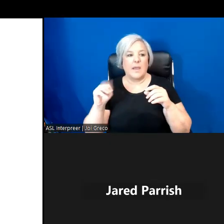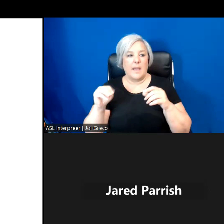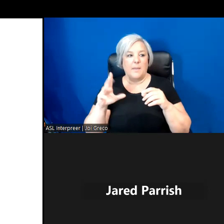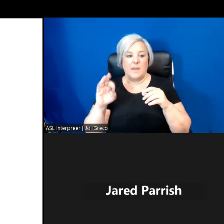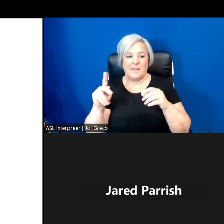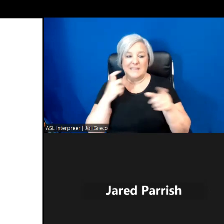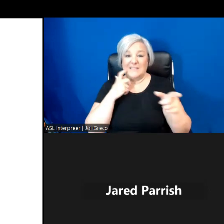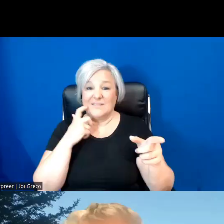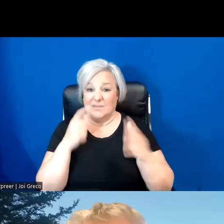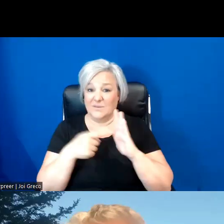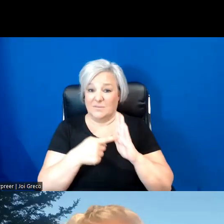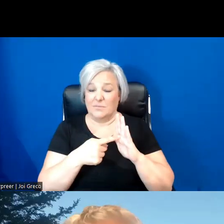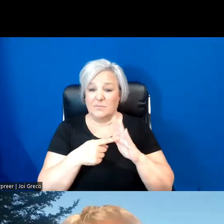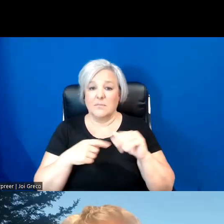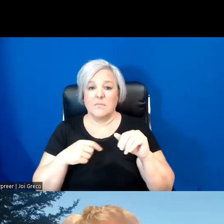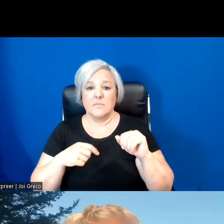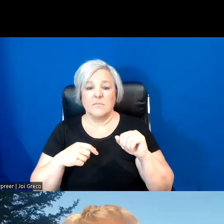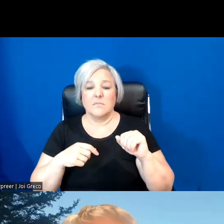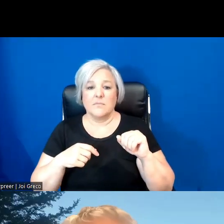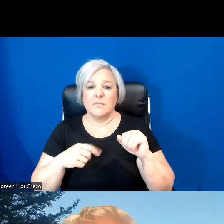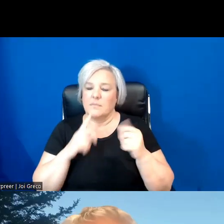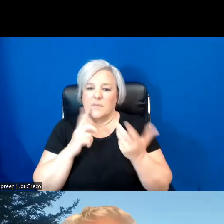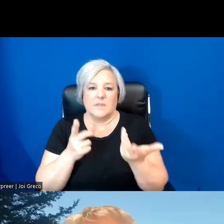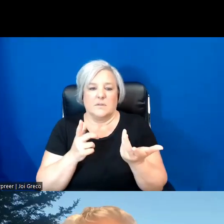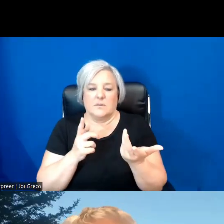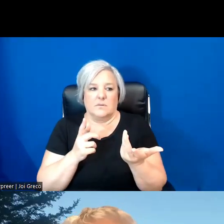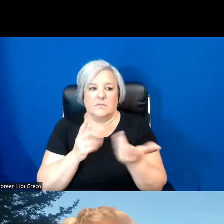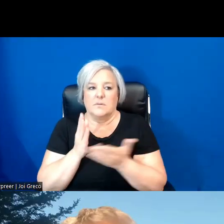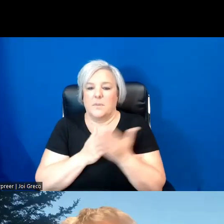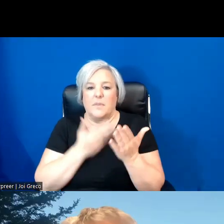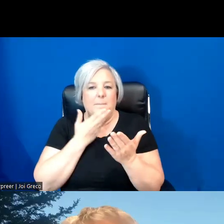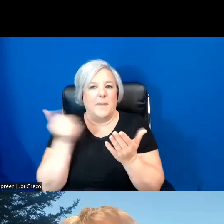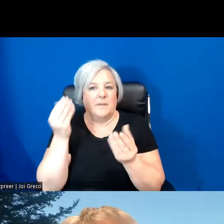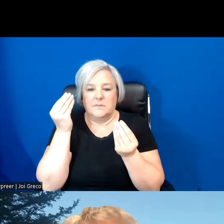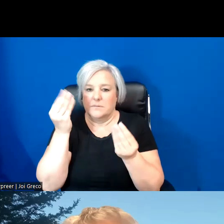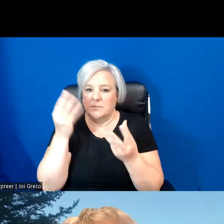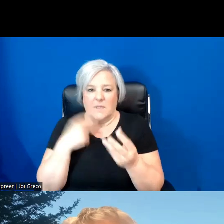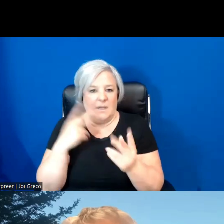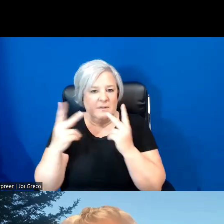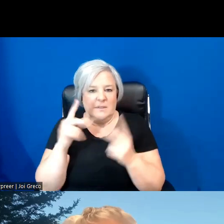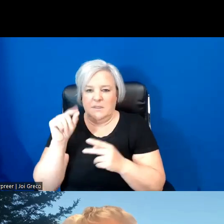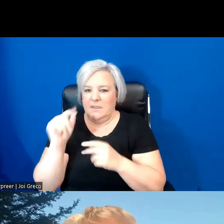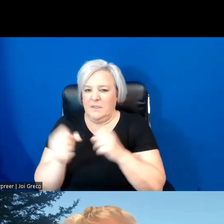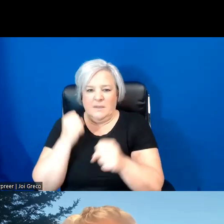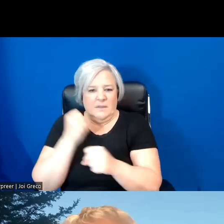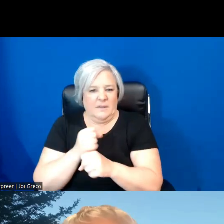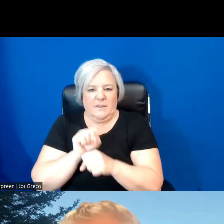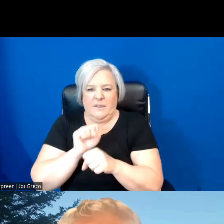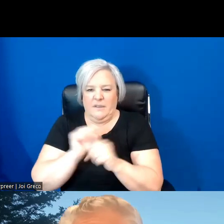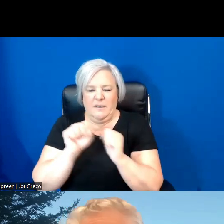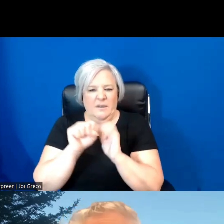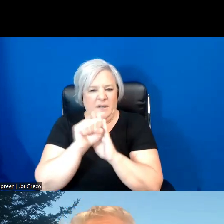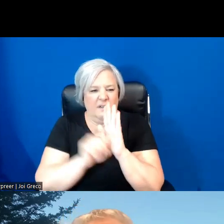just showed is simply the best bit of data work I've seen in 20 years working in the state of